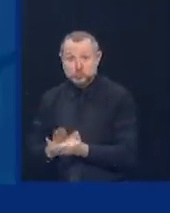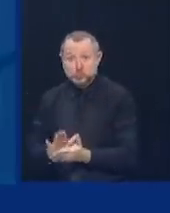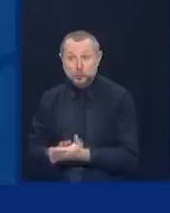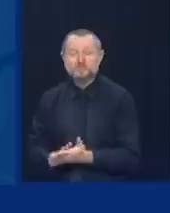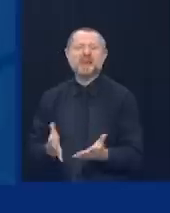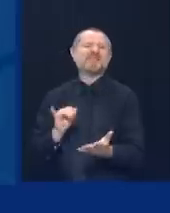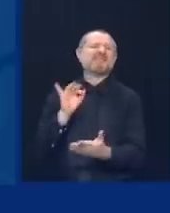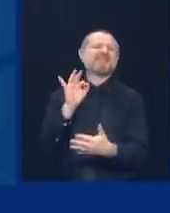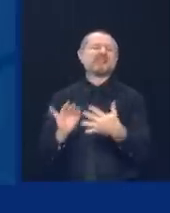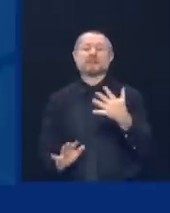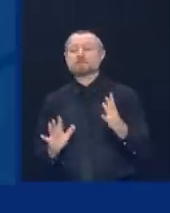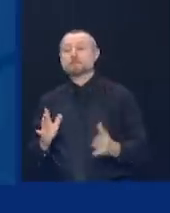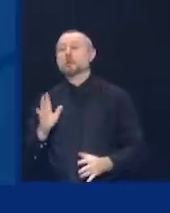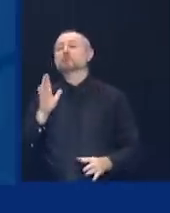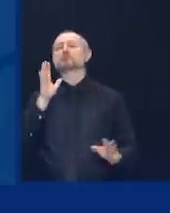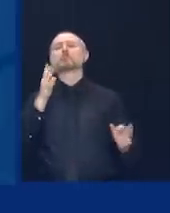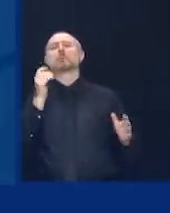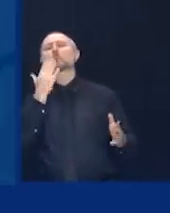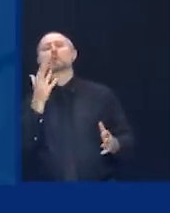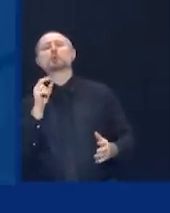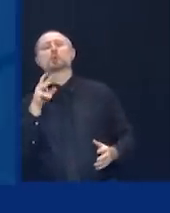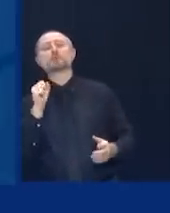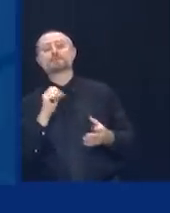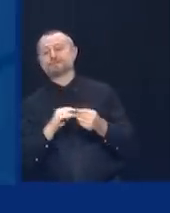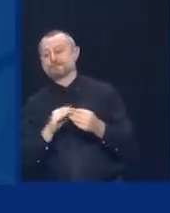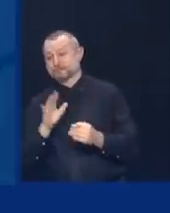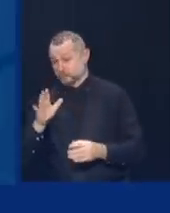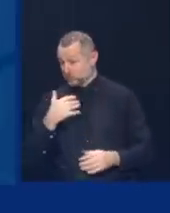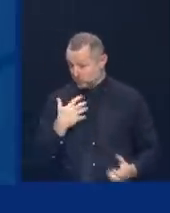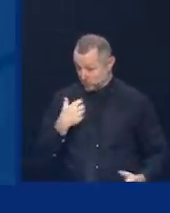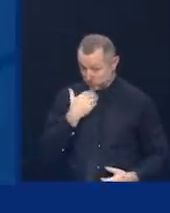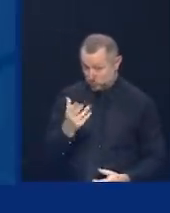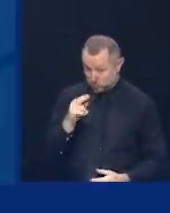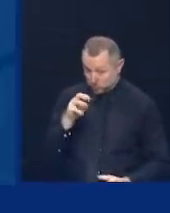What's the good news? The good news is